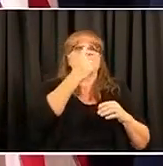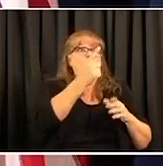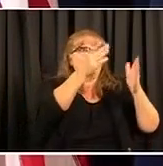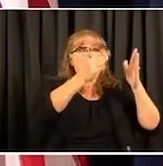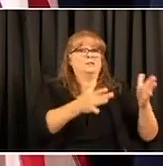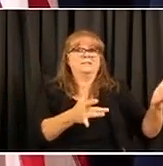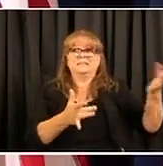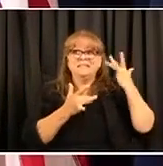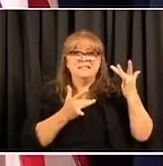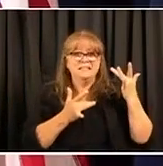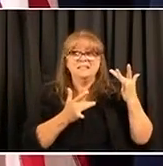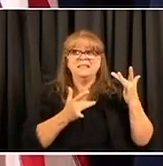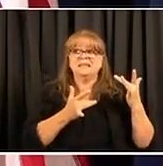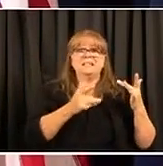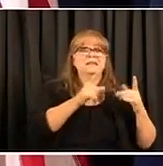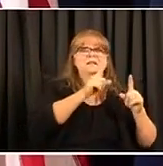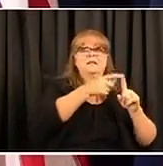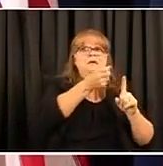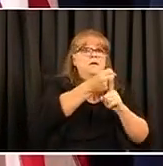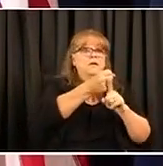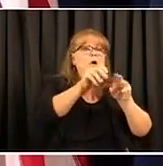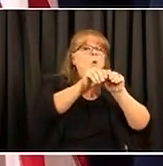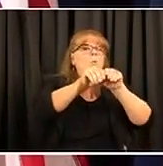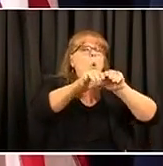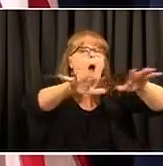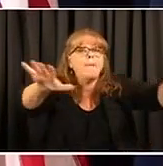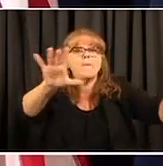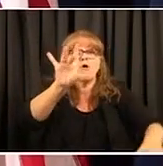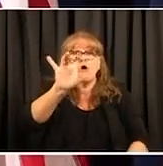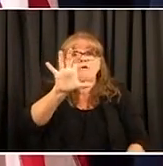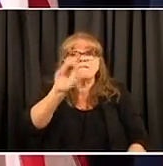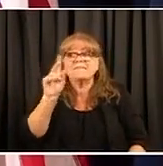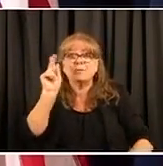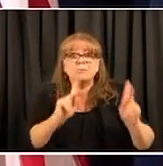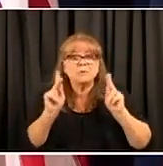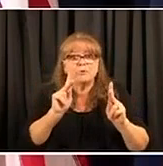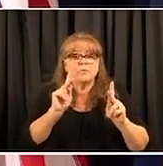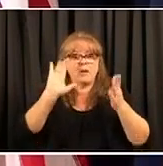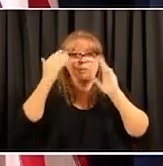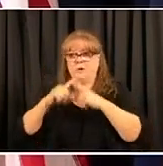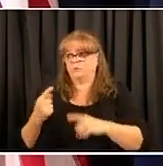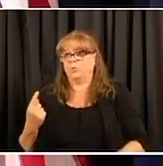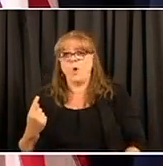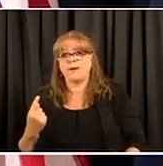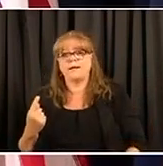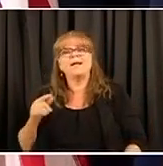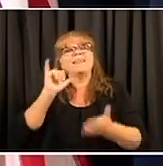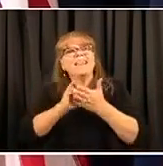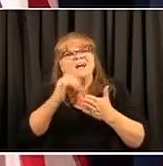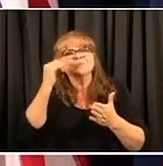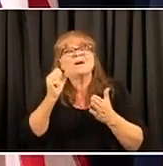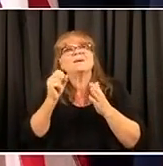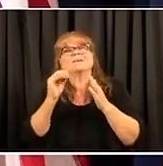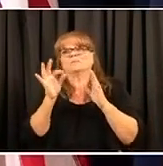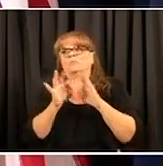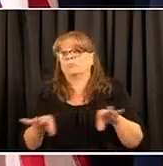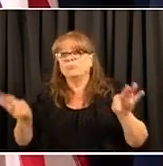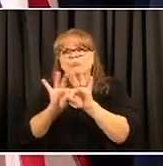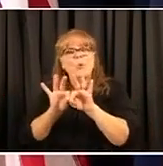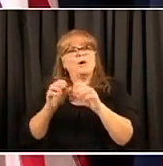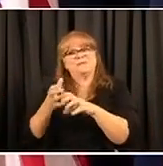that's really the reason for why it makes sense for everybody, if you're ill, to get tested, if you've been exposed, to